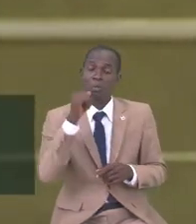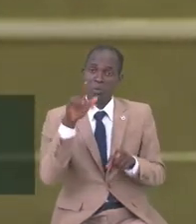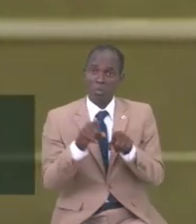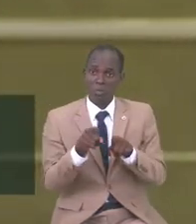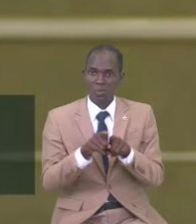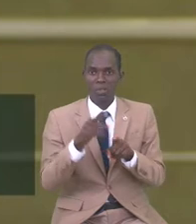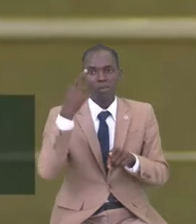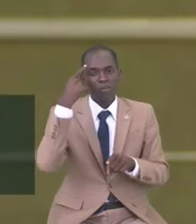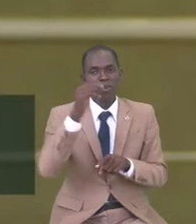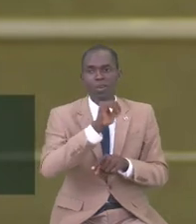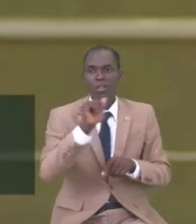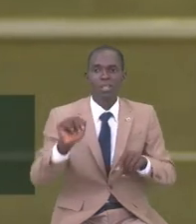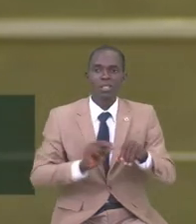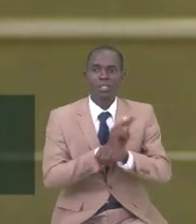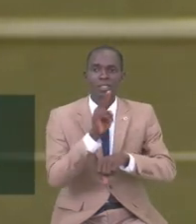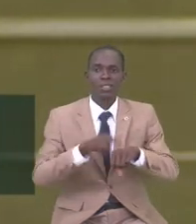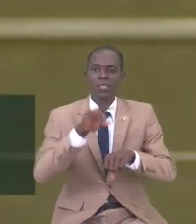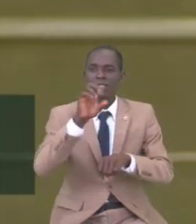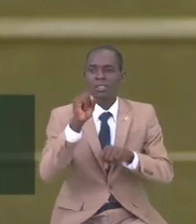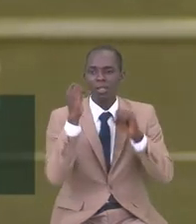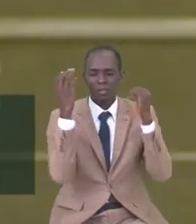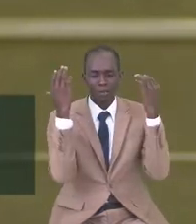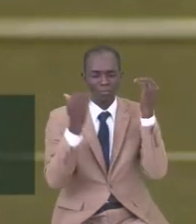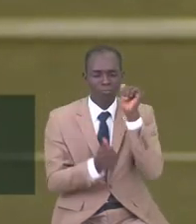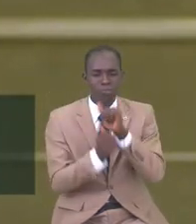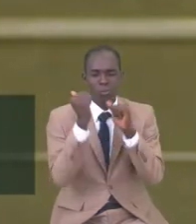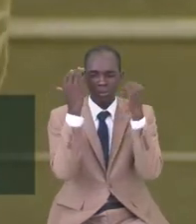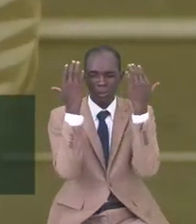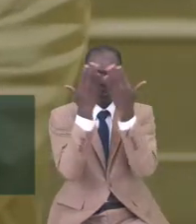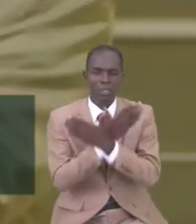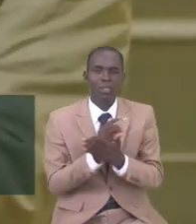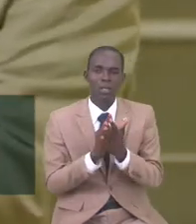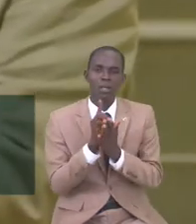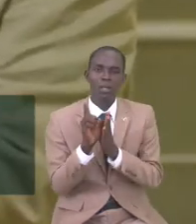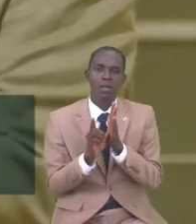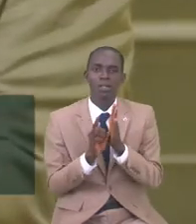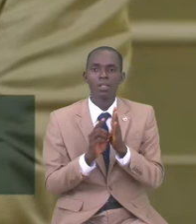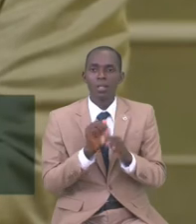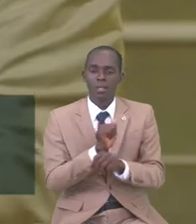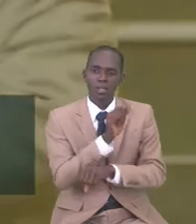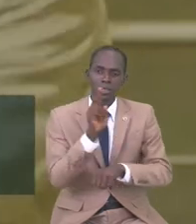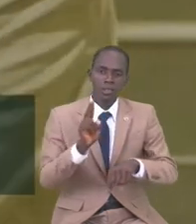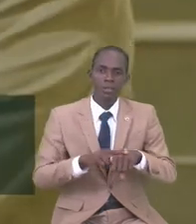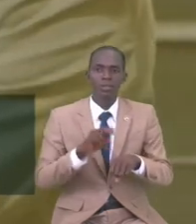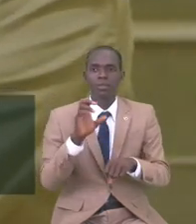a nation's darkest hour. A nation's darkest